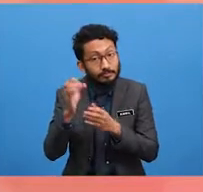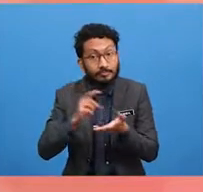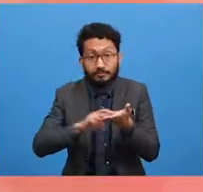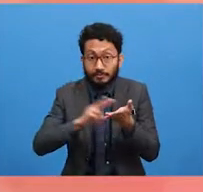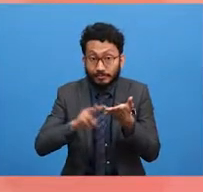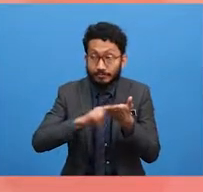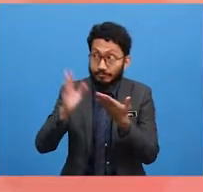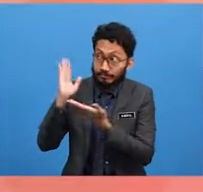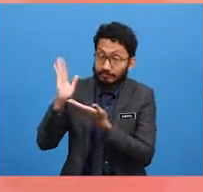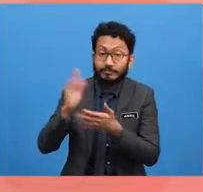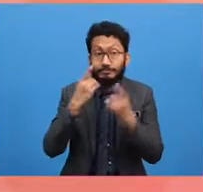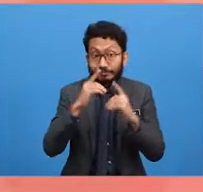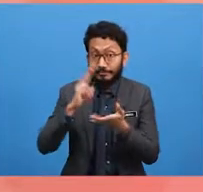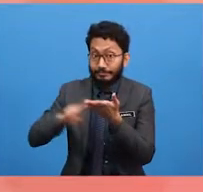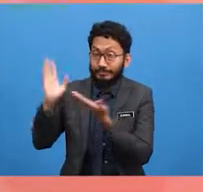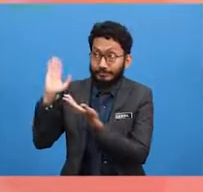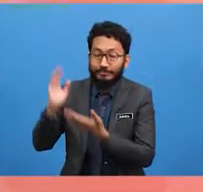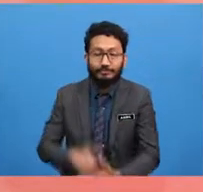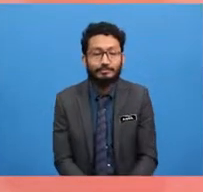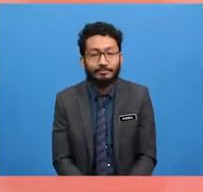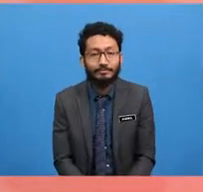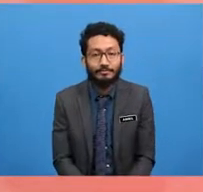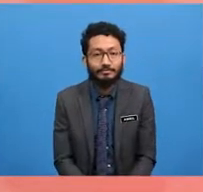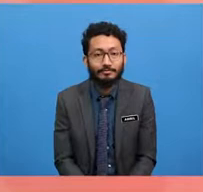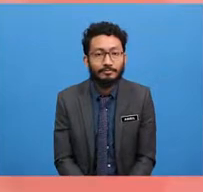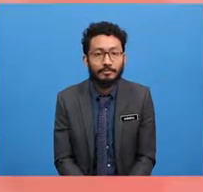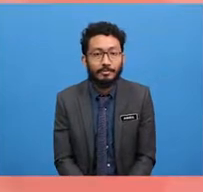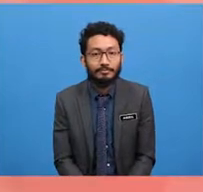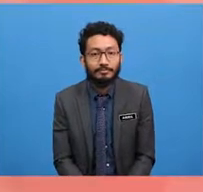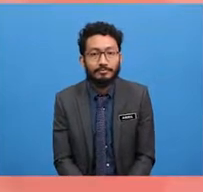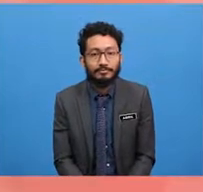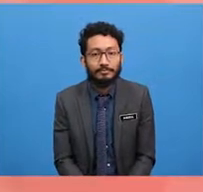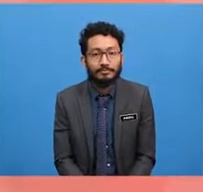dad, since he likes ties, and a silk scarf for mom.